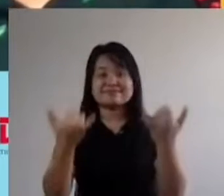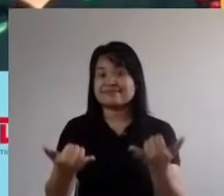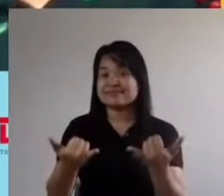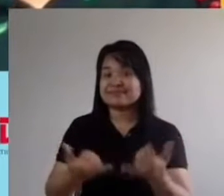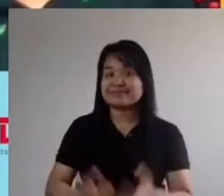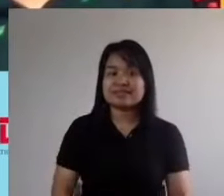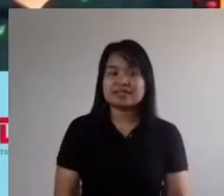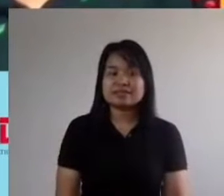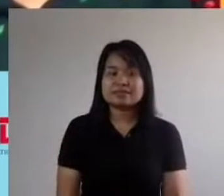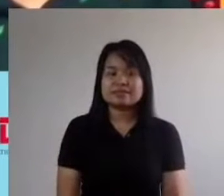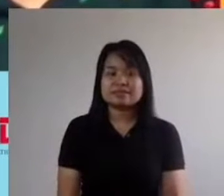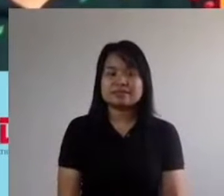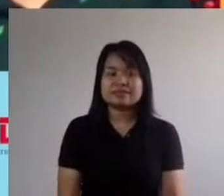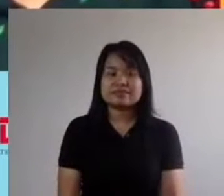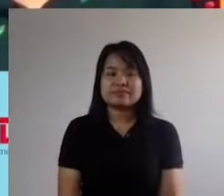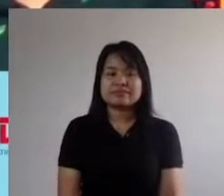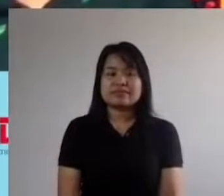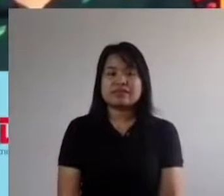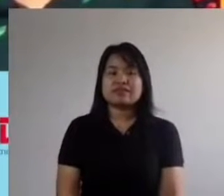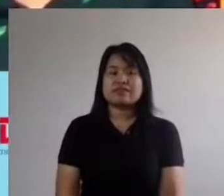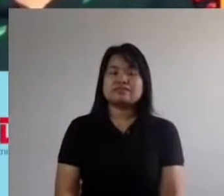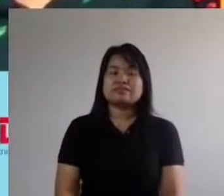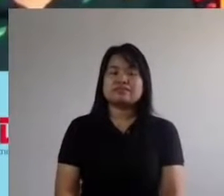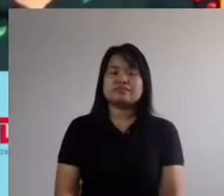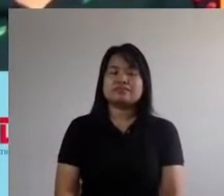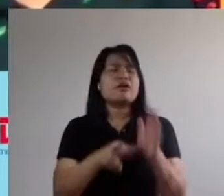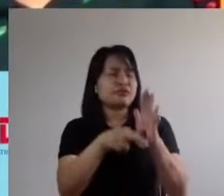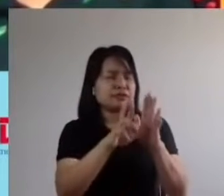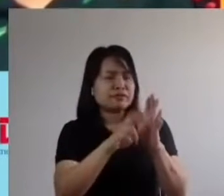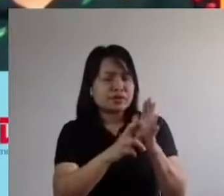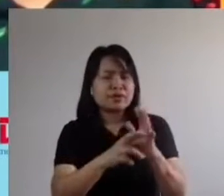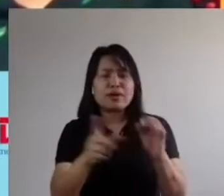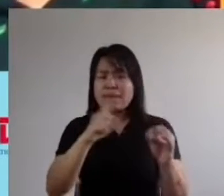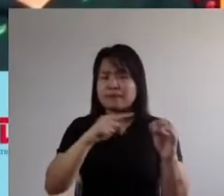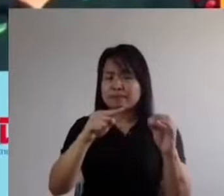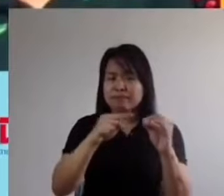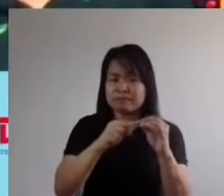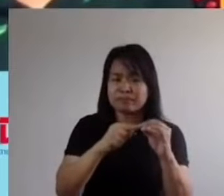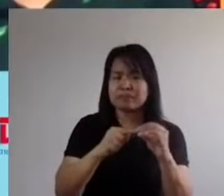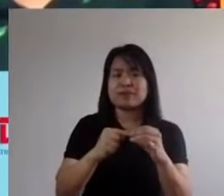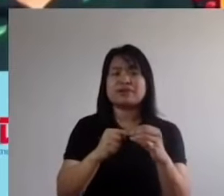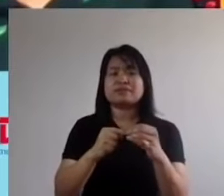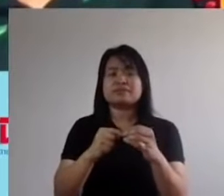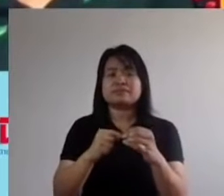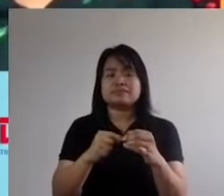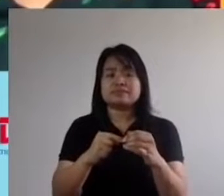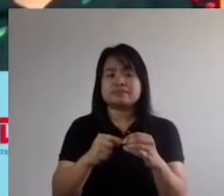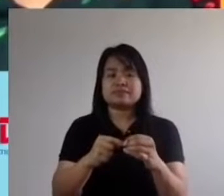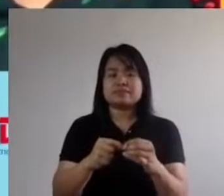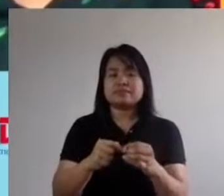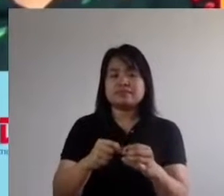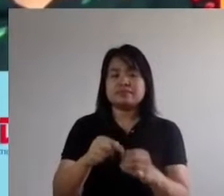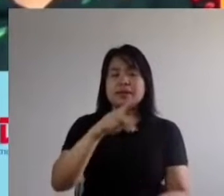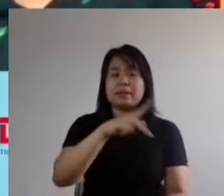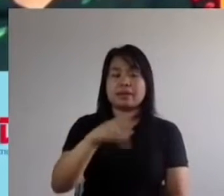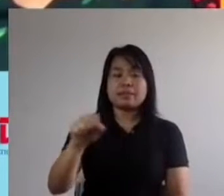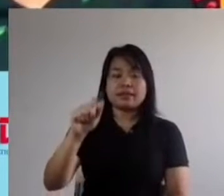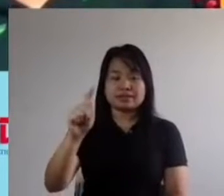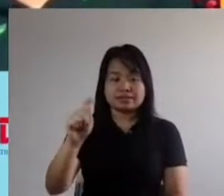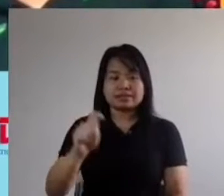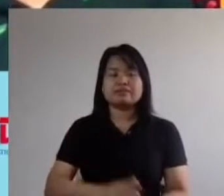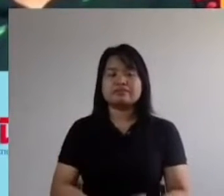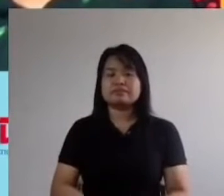So this will be an overview of the RPMS PPST tools, including our timeline, which will